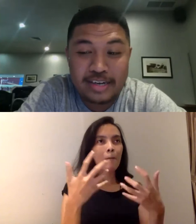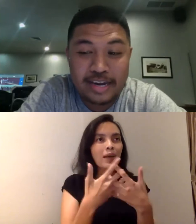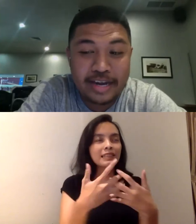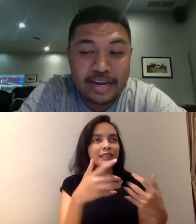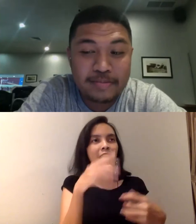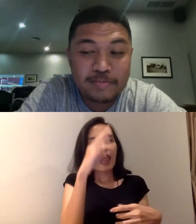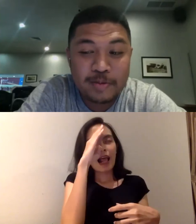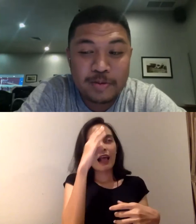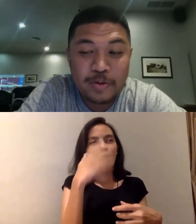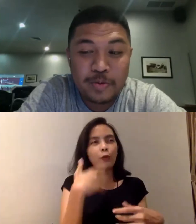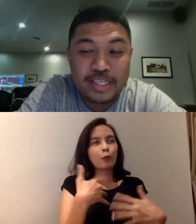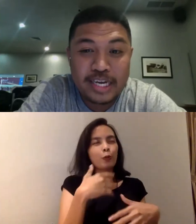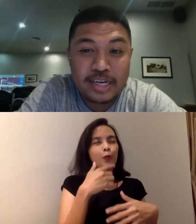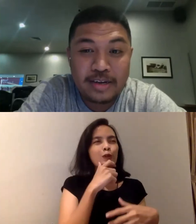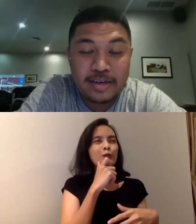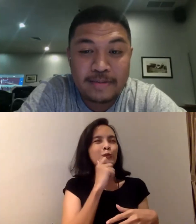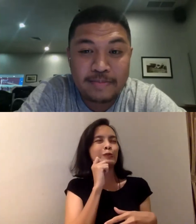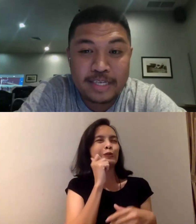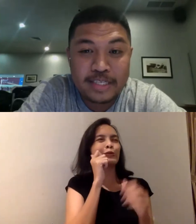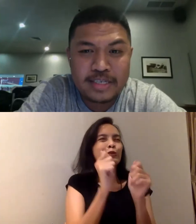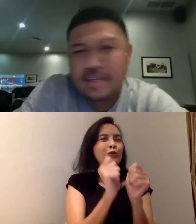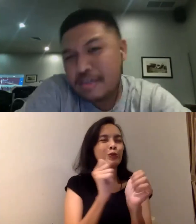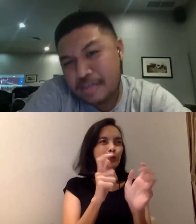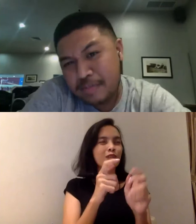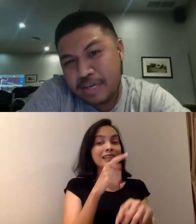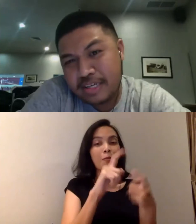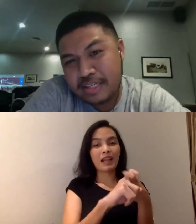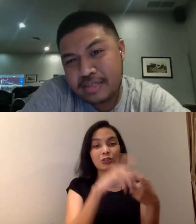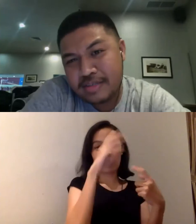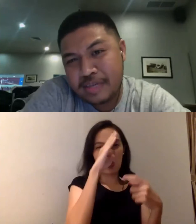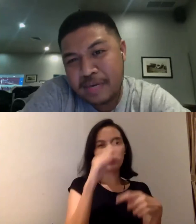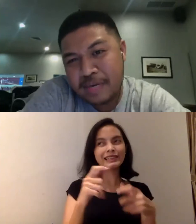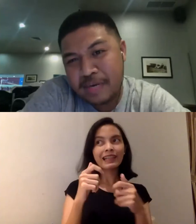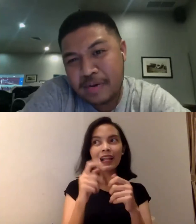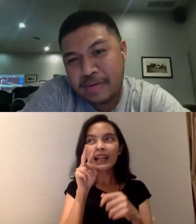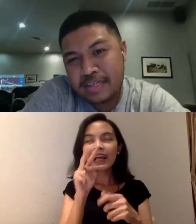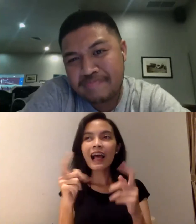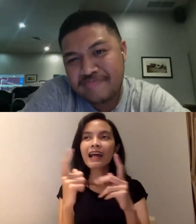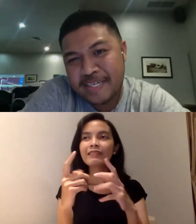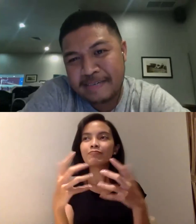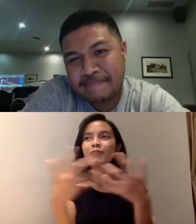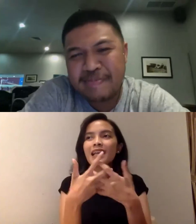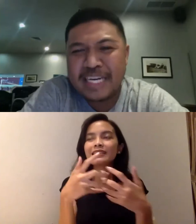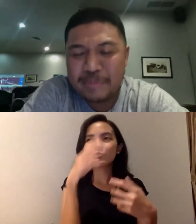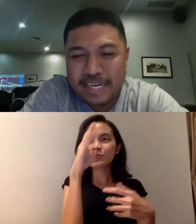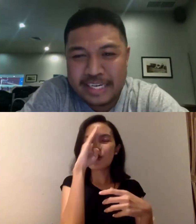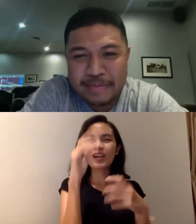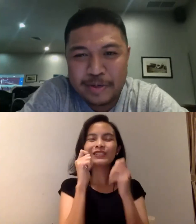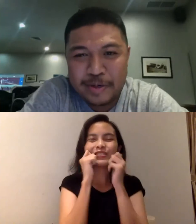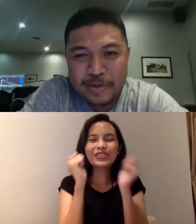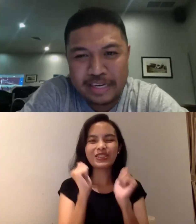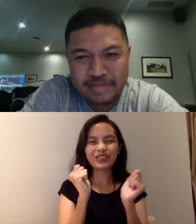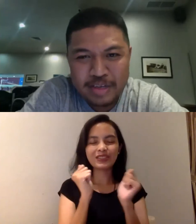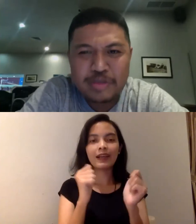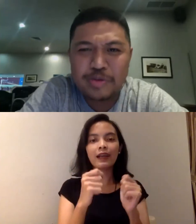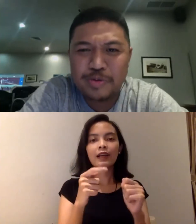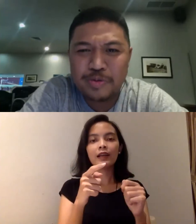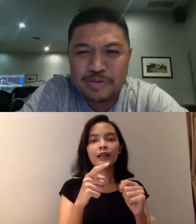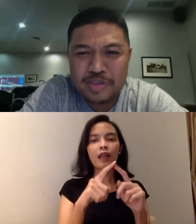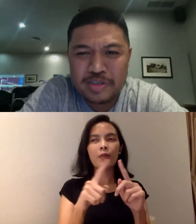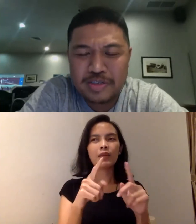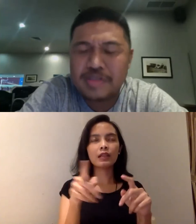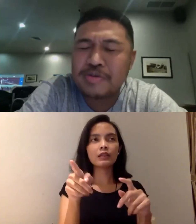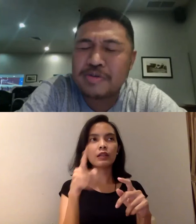hot. And one day, this man is somehow like manipulate him, you know, like